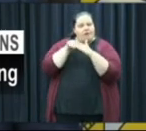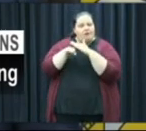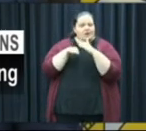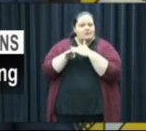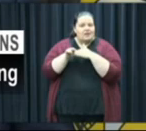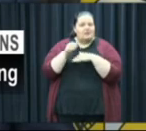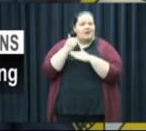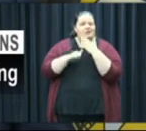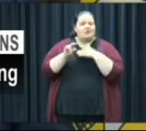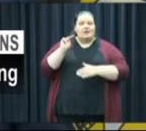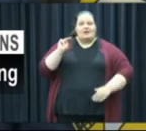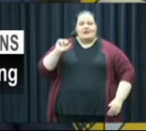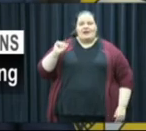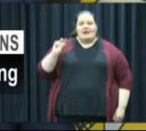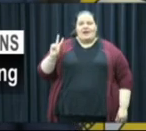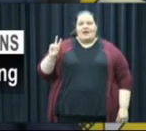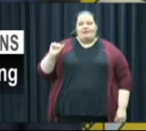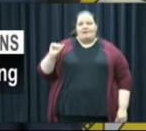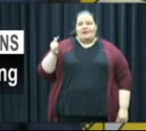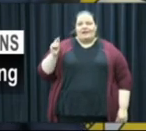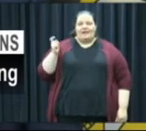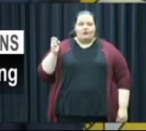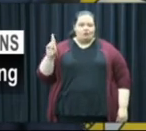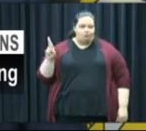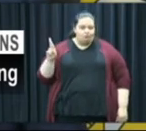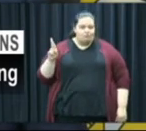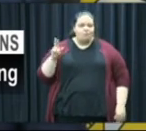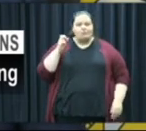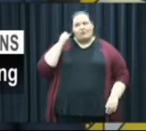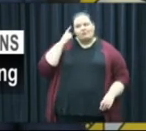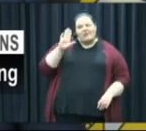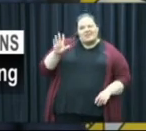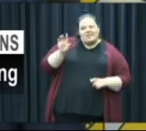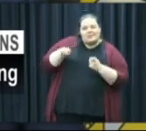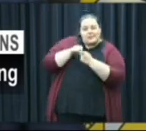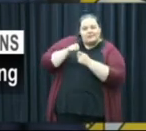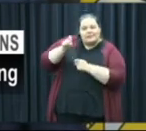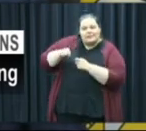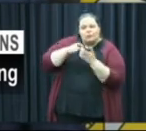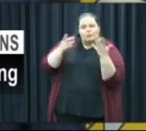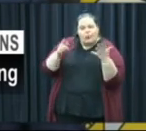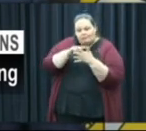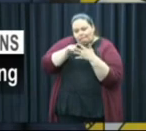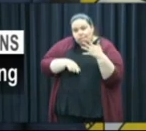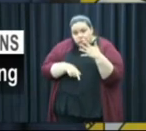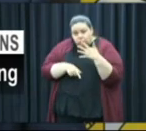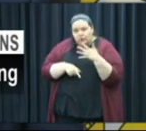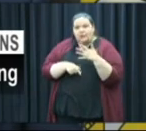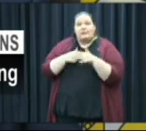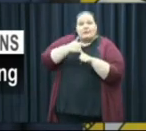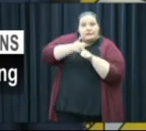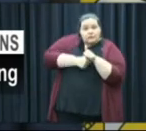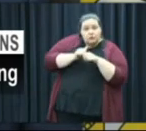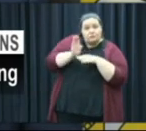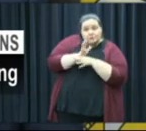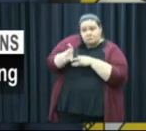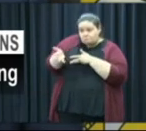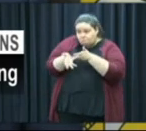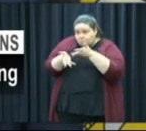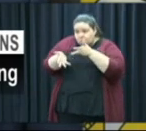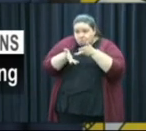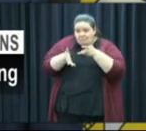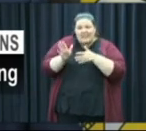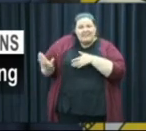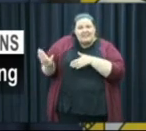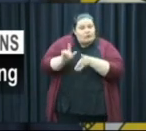Brunswick portfolio to understand their specific needs. We will work with each business to understand their